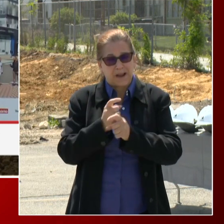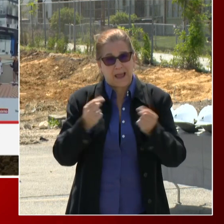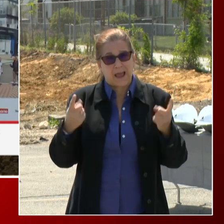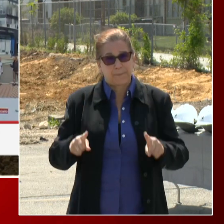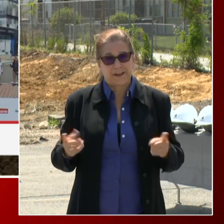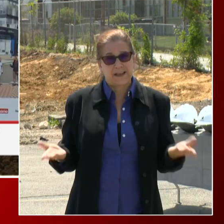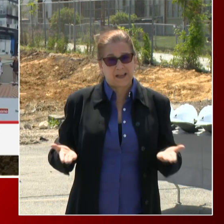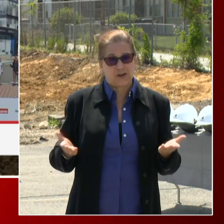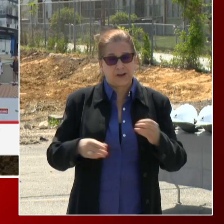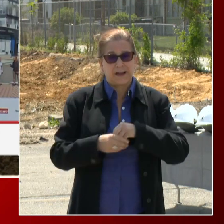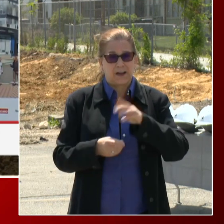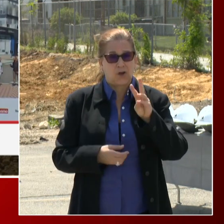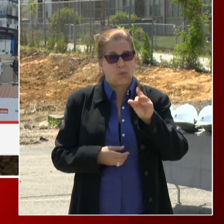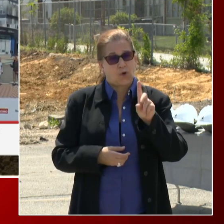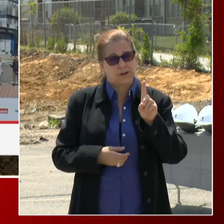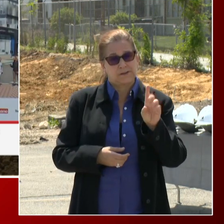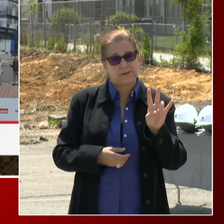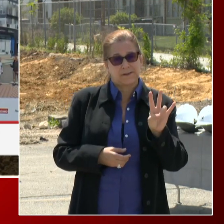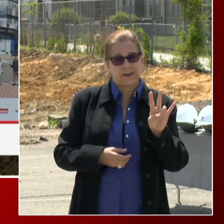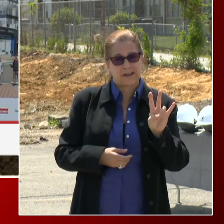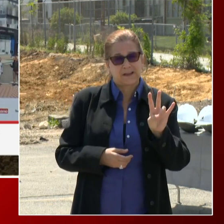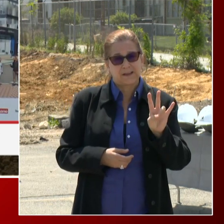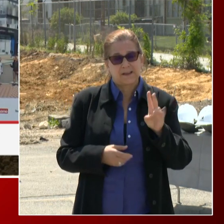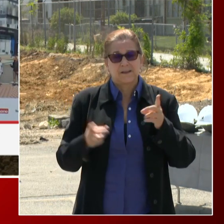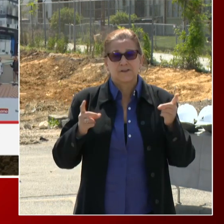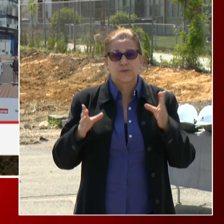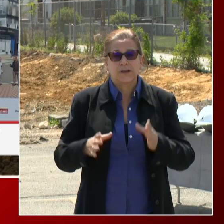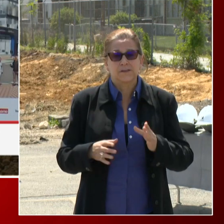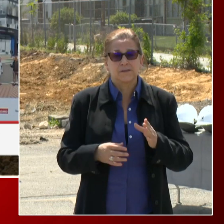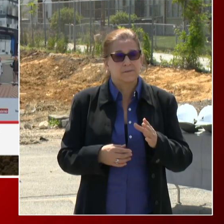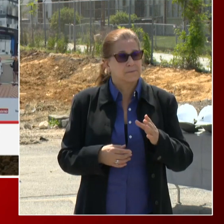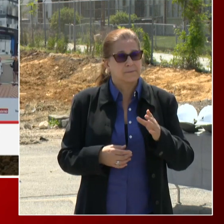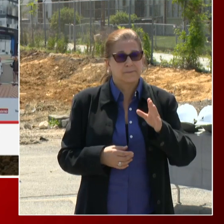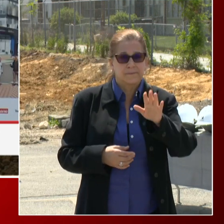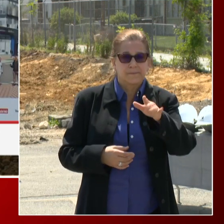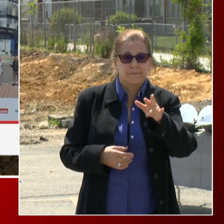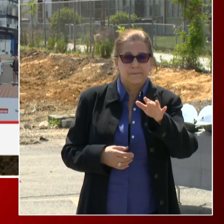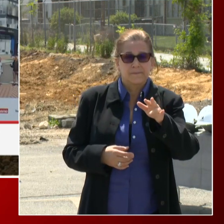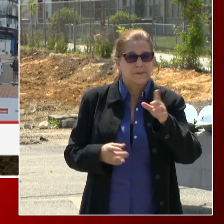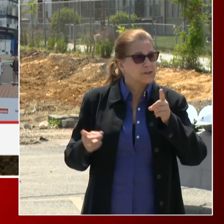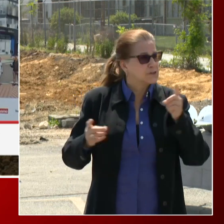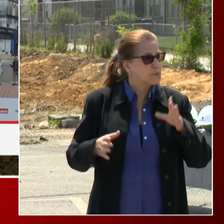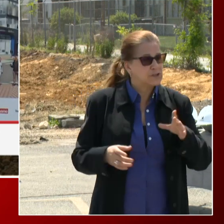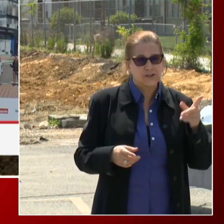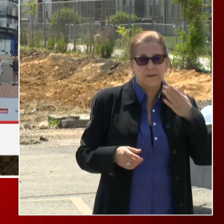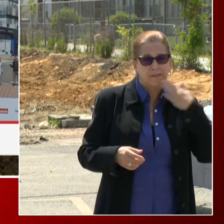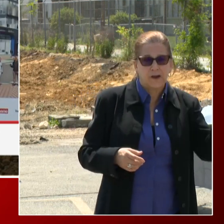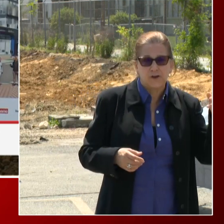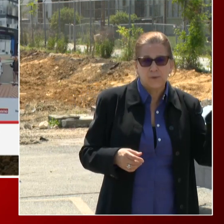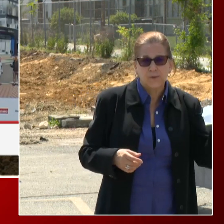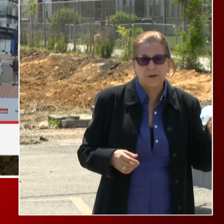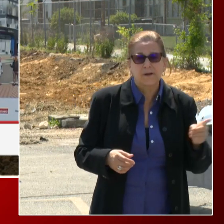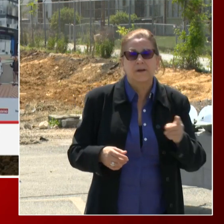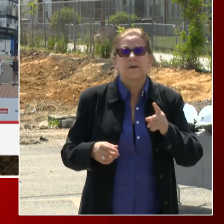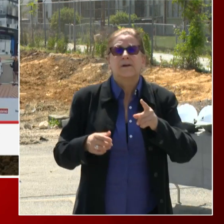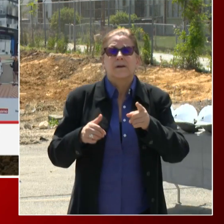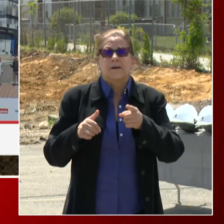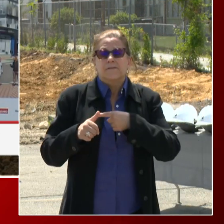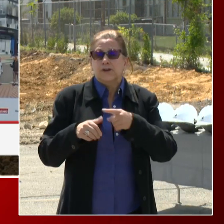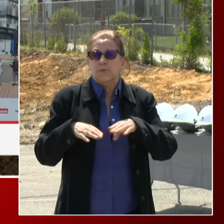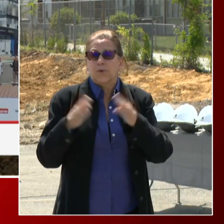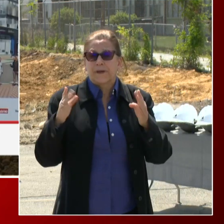And Director Anderson, I want to thank you. I think this may be the first lease that we've